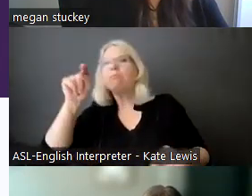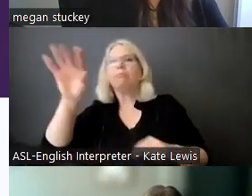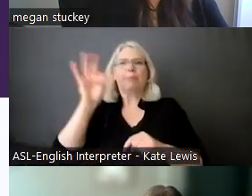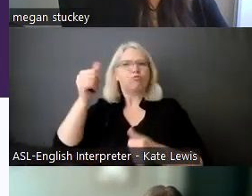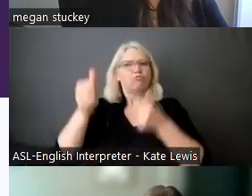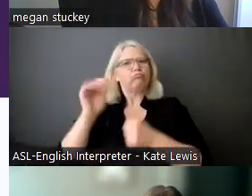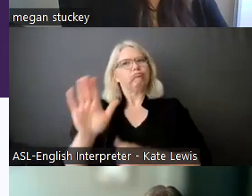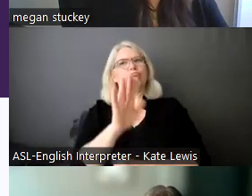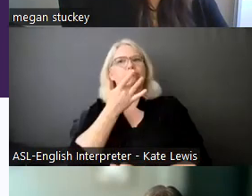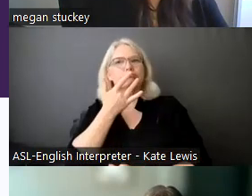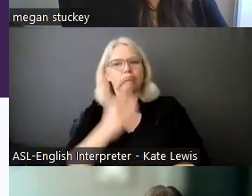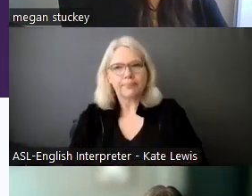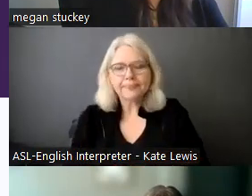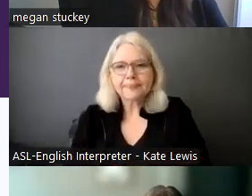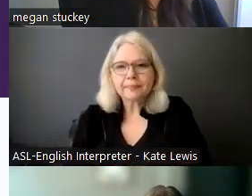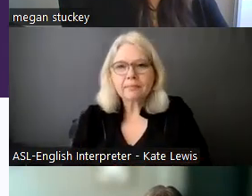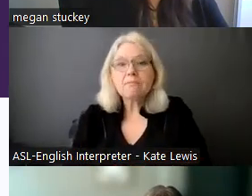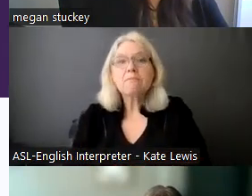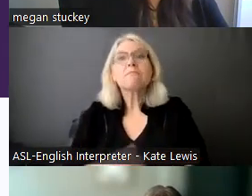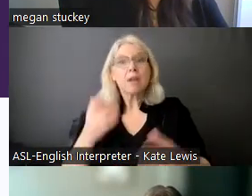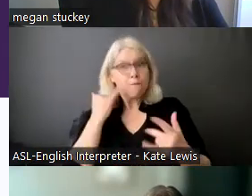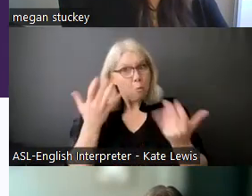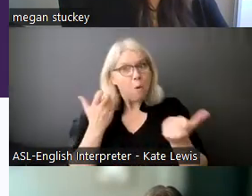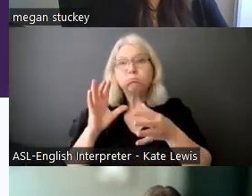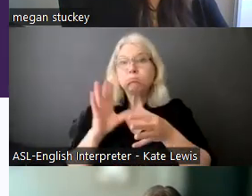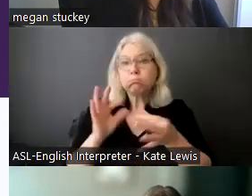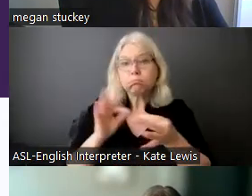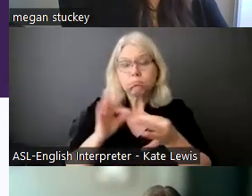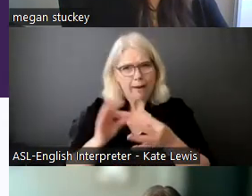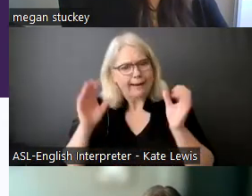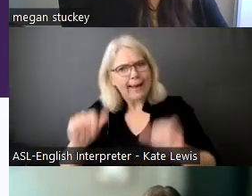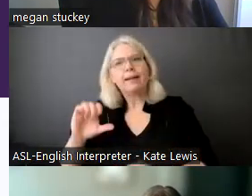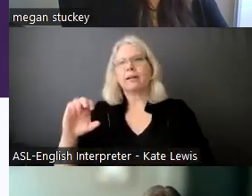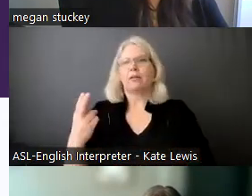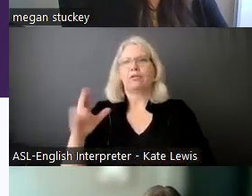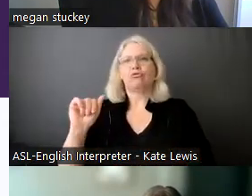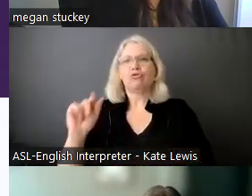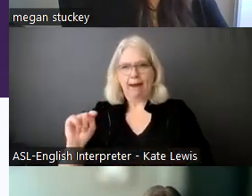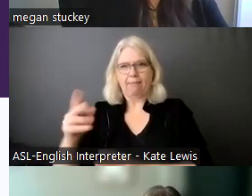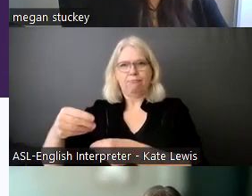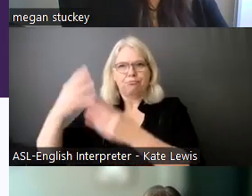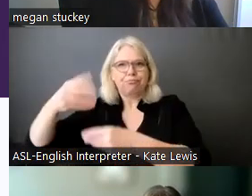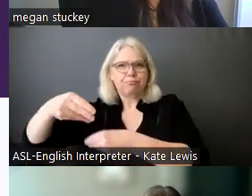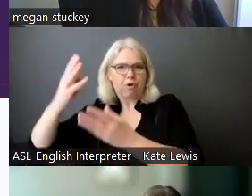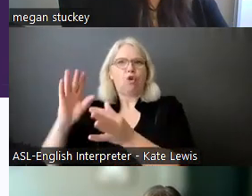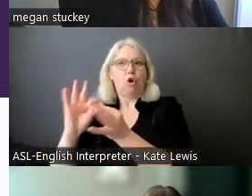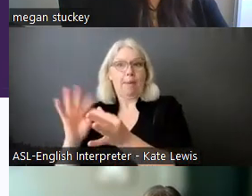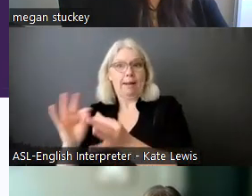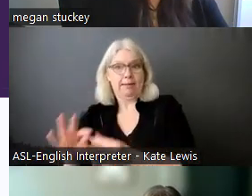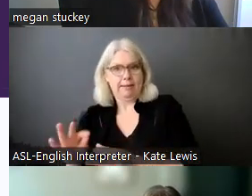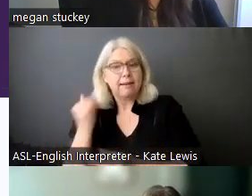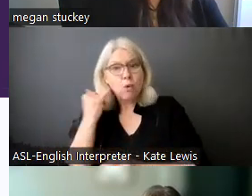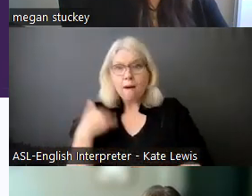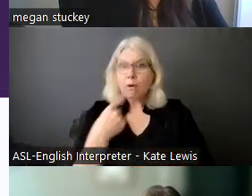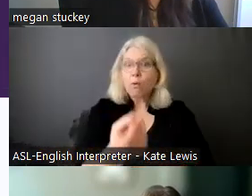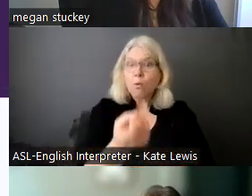to post any comments during our session, and if you can, keep your questions into the Q&A box, and myself